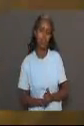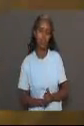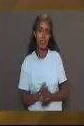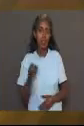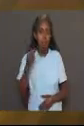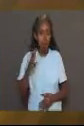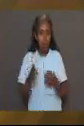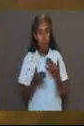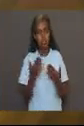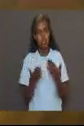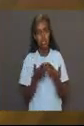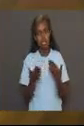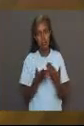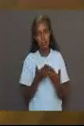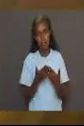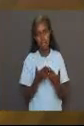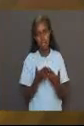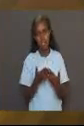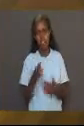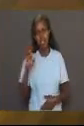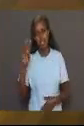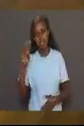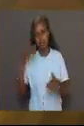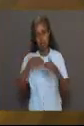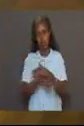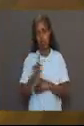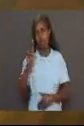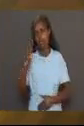or simply 1 out of 6.